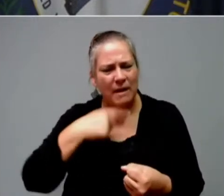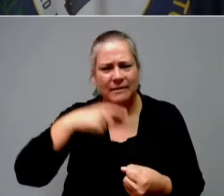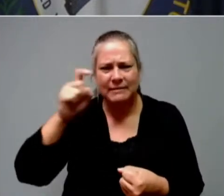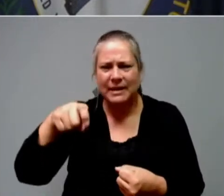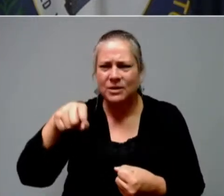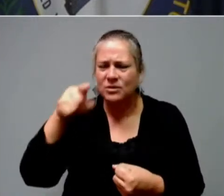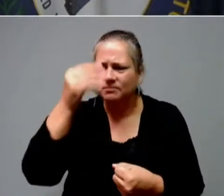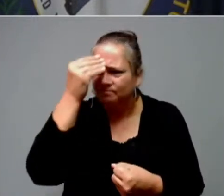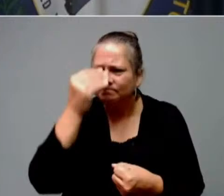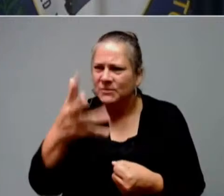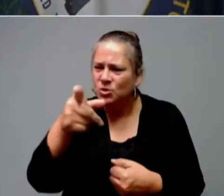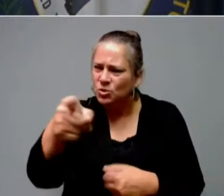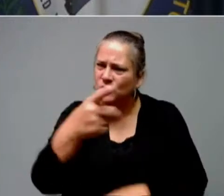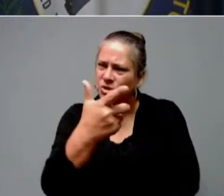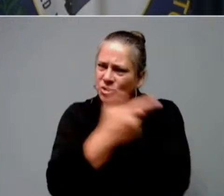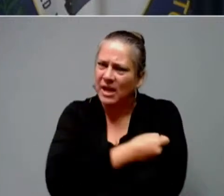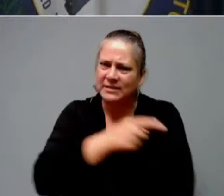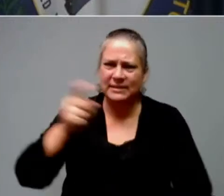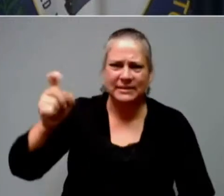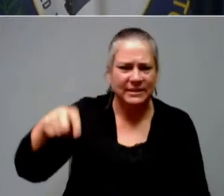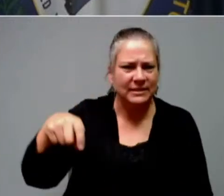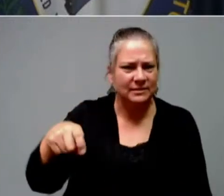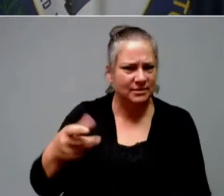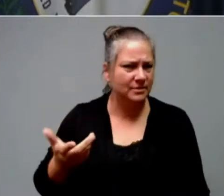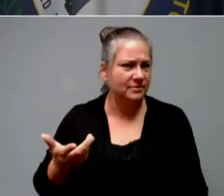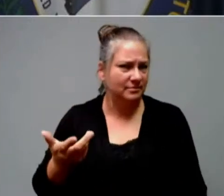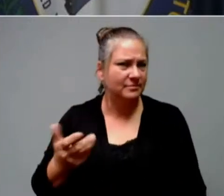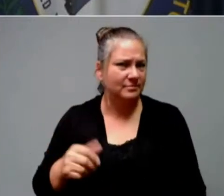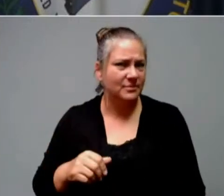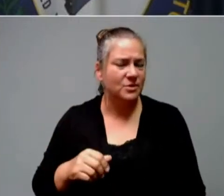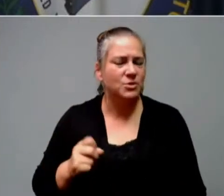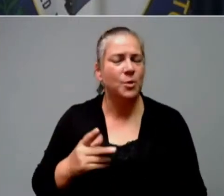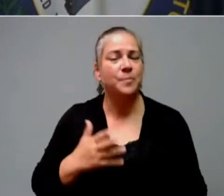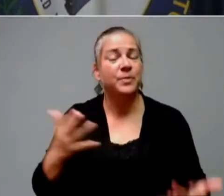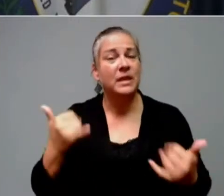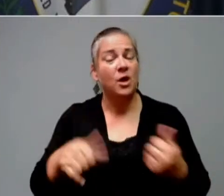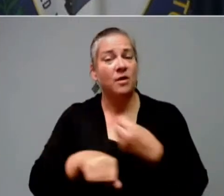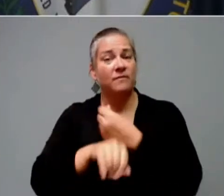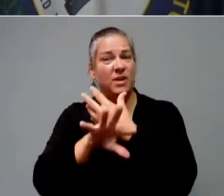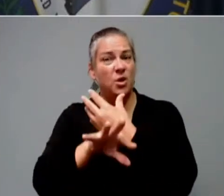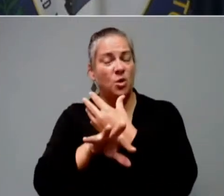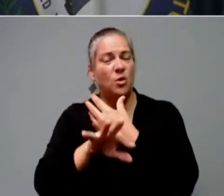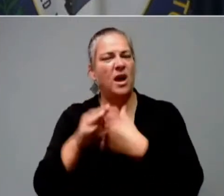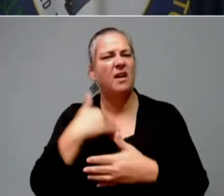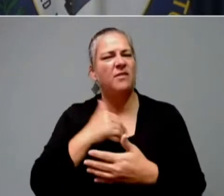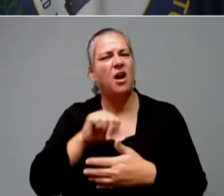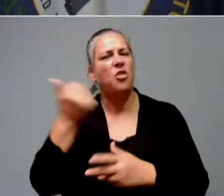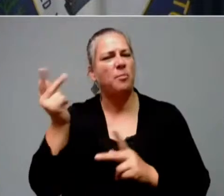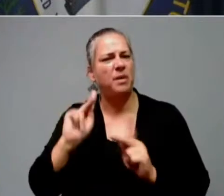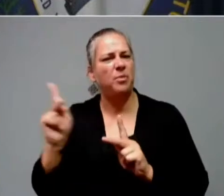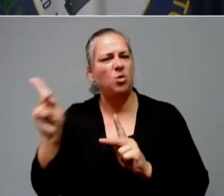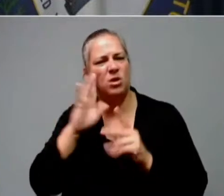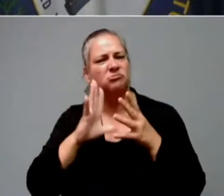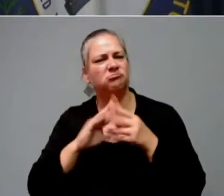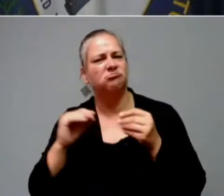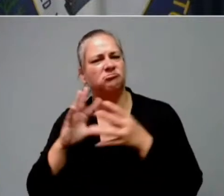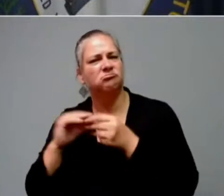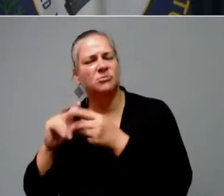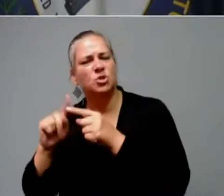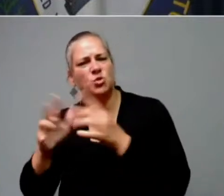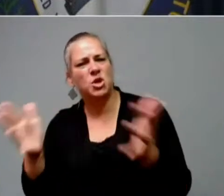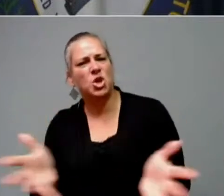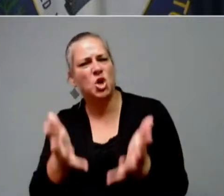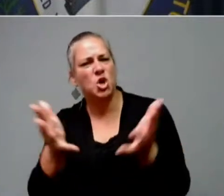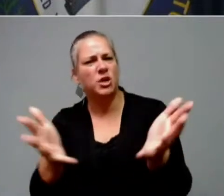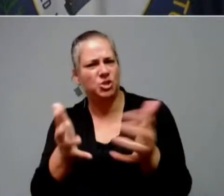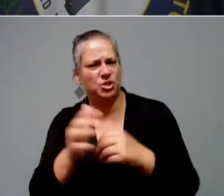vaccinated. We're going to hear from, via video, a couple of others who are encouraging the same. The first